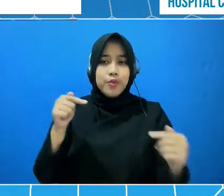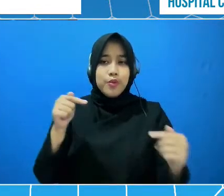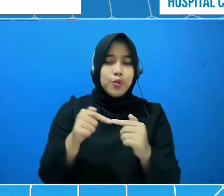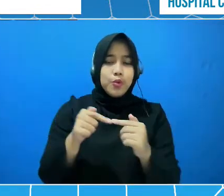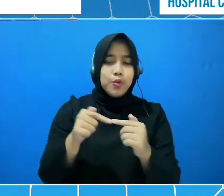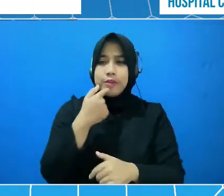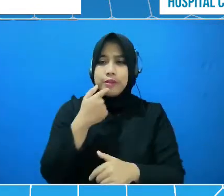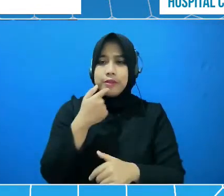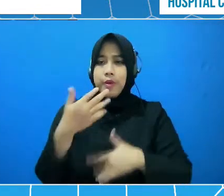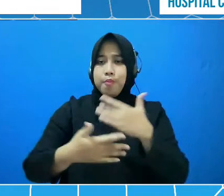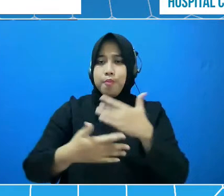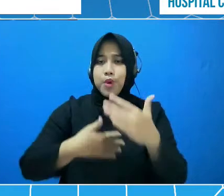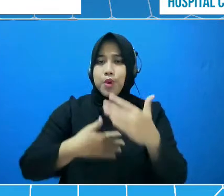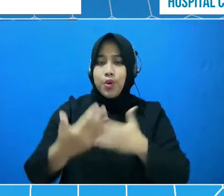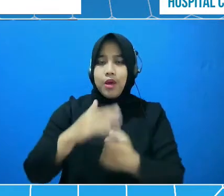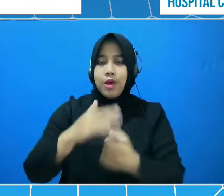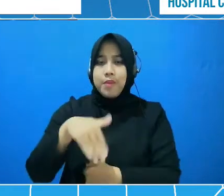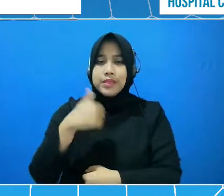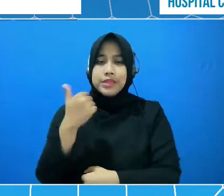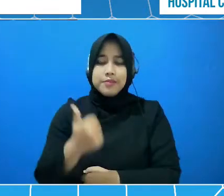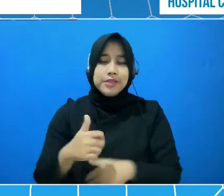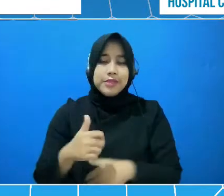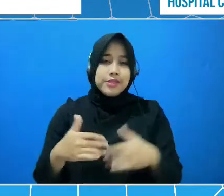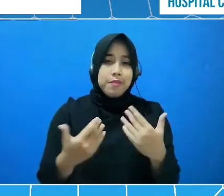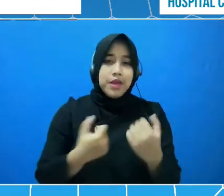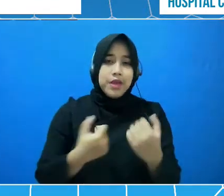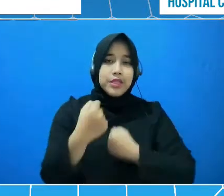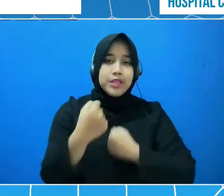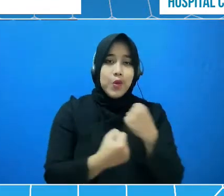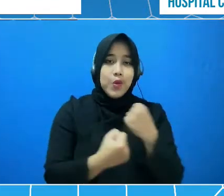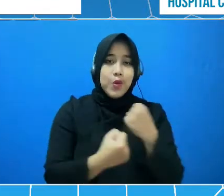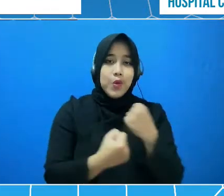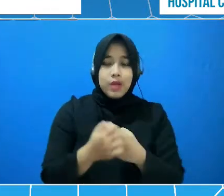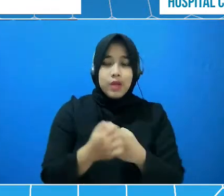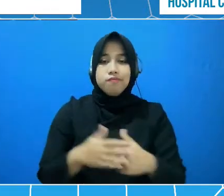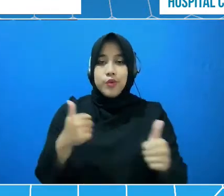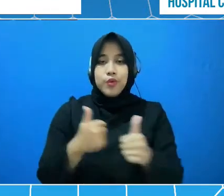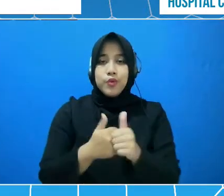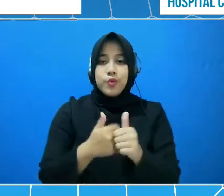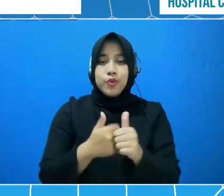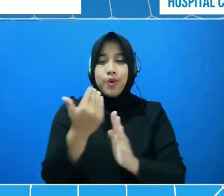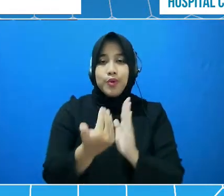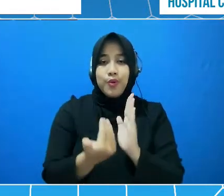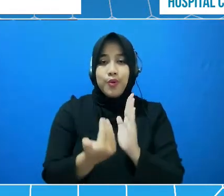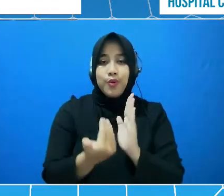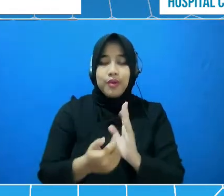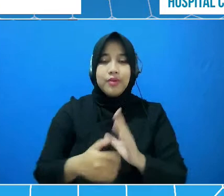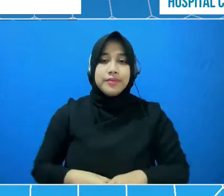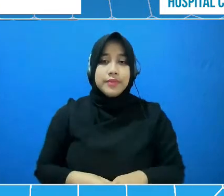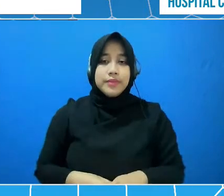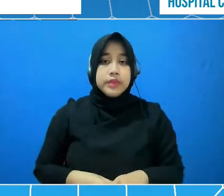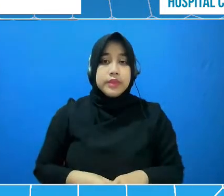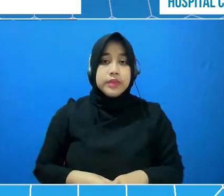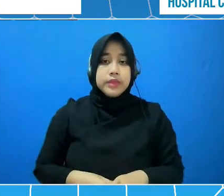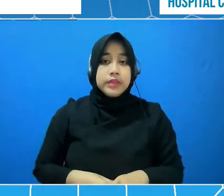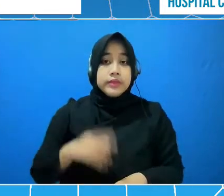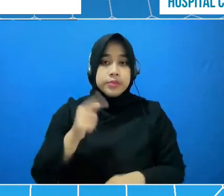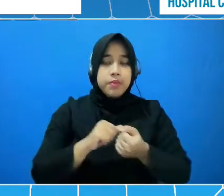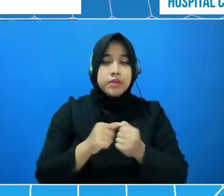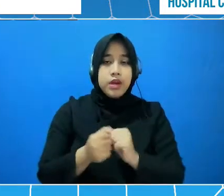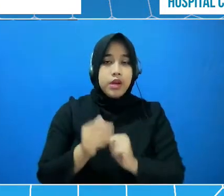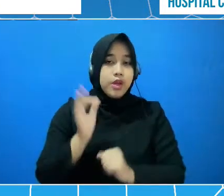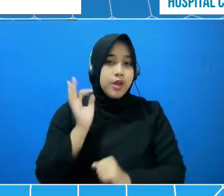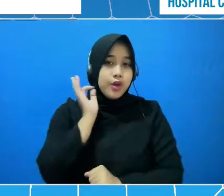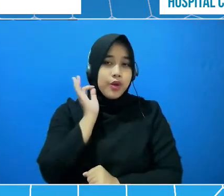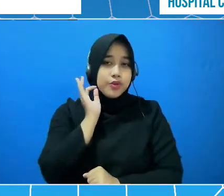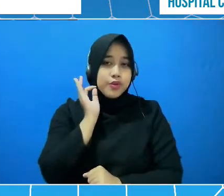care accordingly, but with strict protocol, especially because issues of the risk of infections. I think the strategies